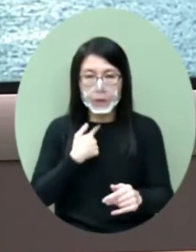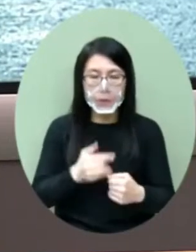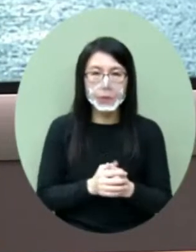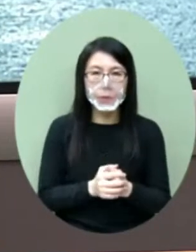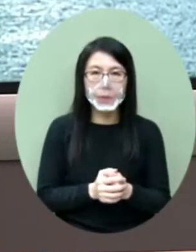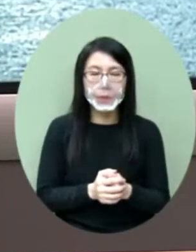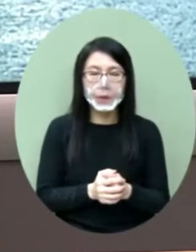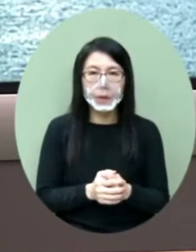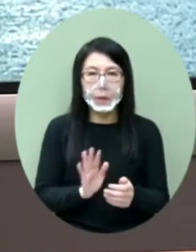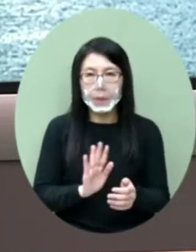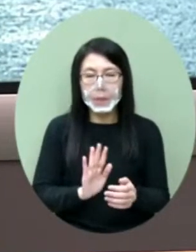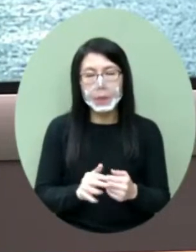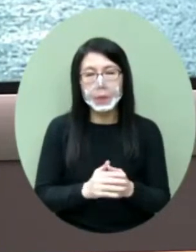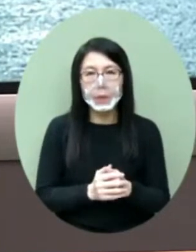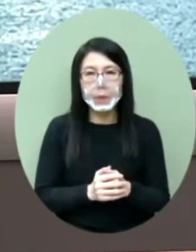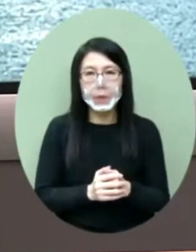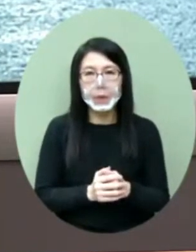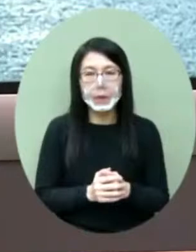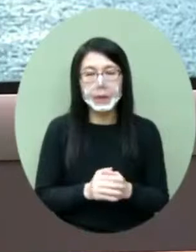and better than cure.